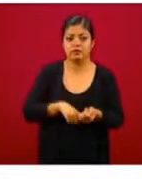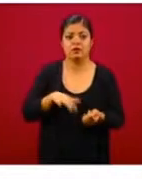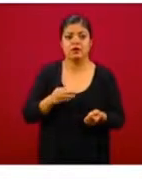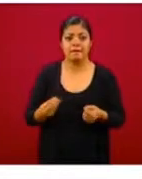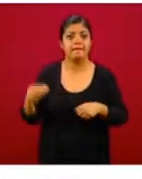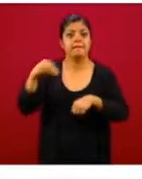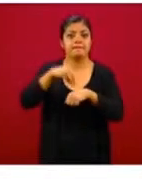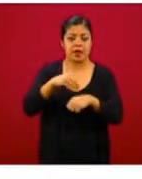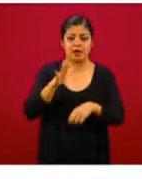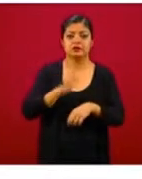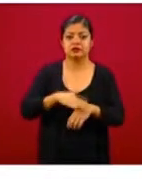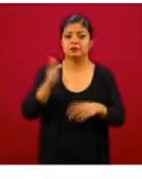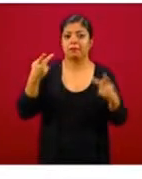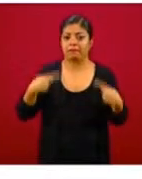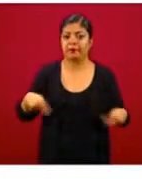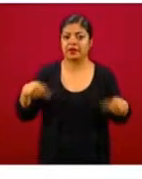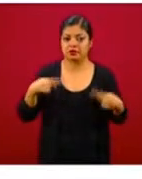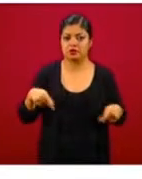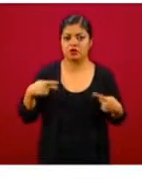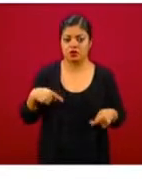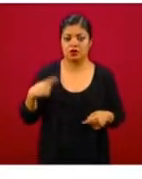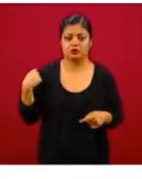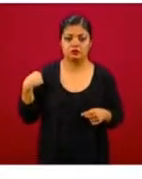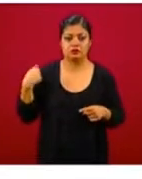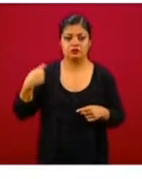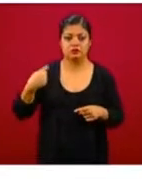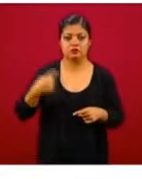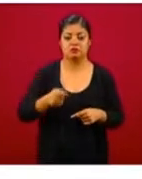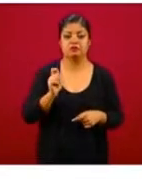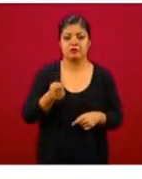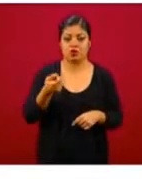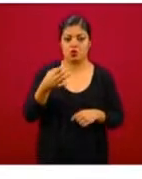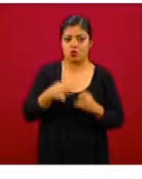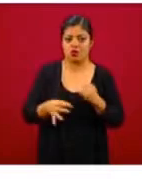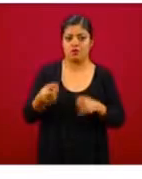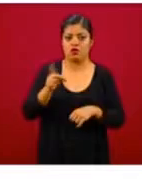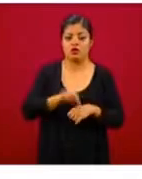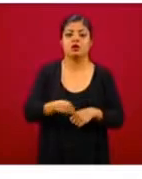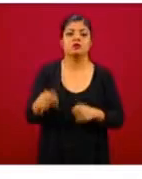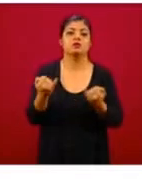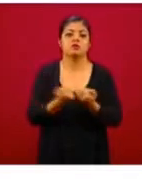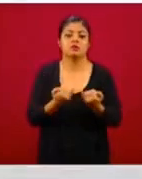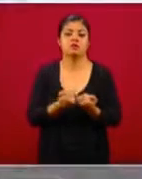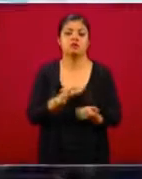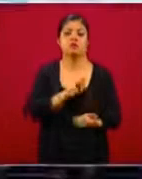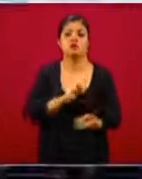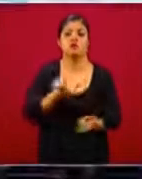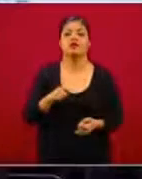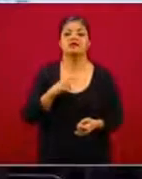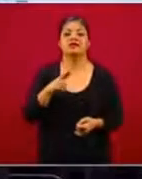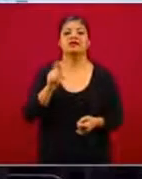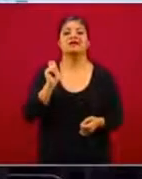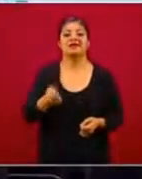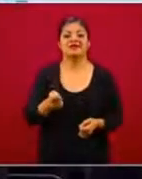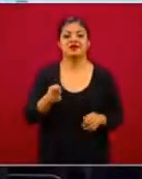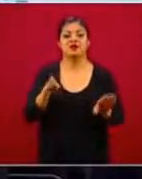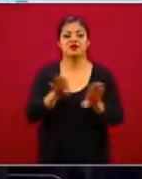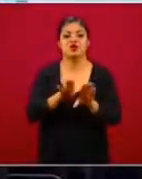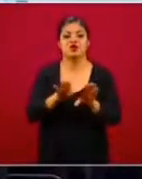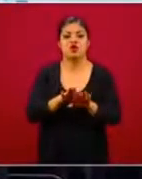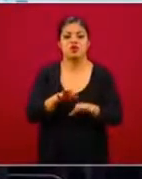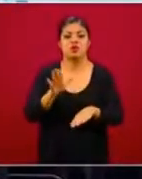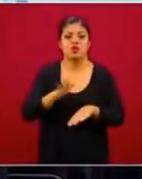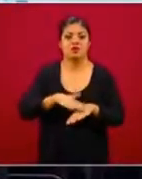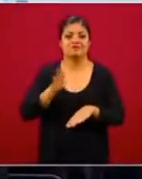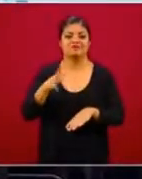filled. People are coming in seeking medical attention or medical treatment. The occupation rate in the hospitals is increasing